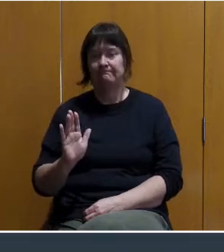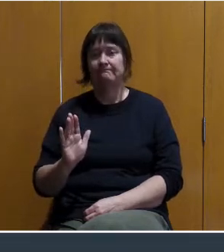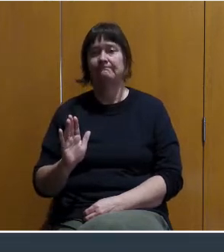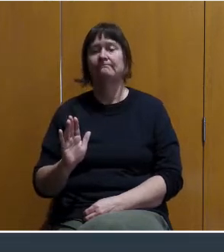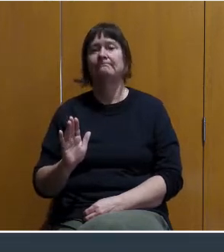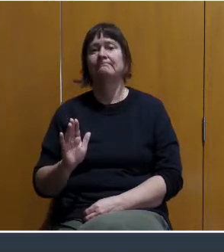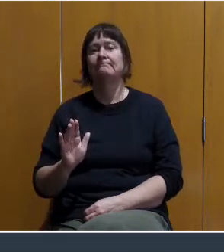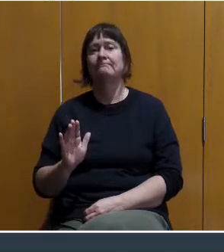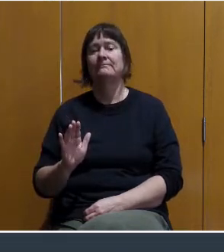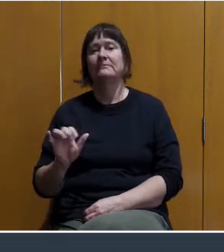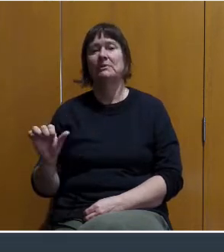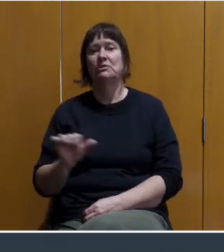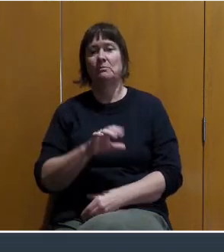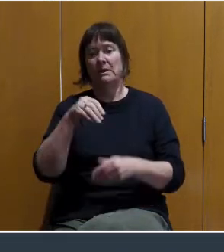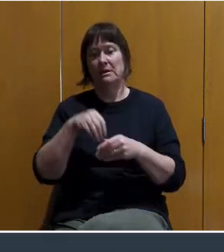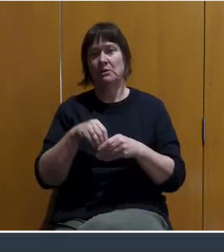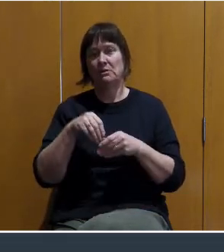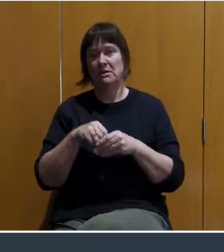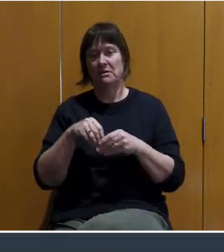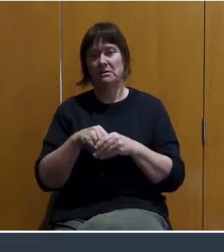an on-lead area.